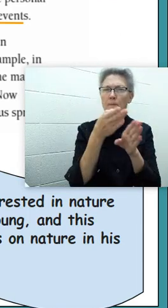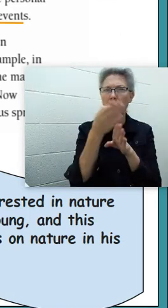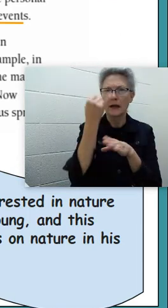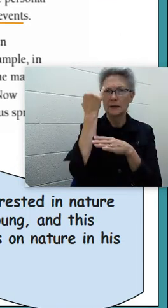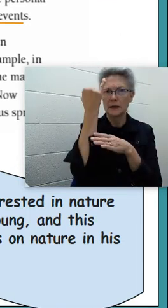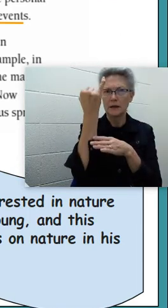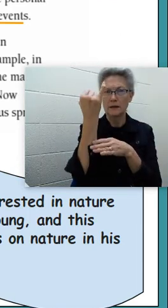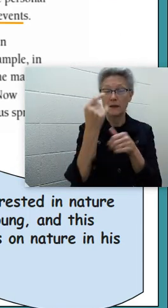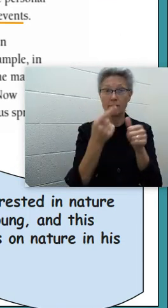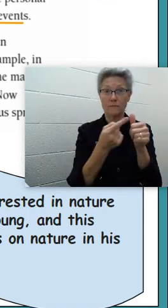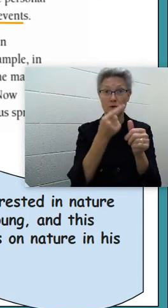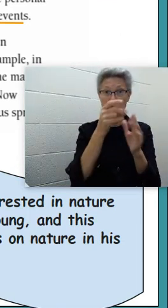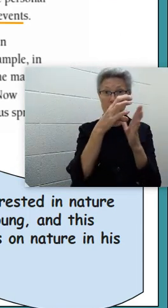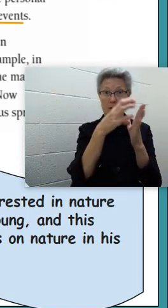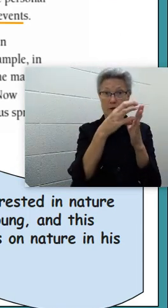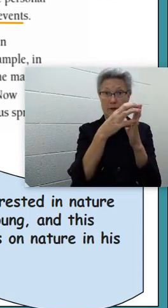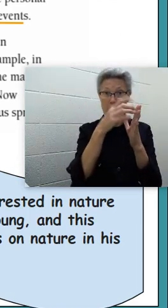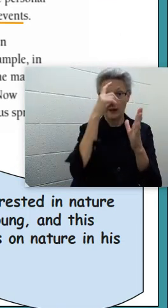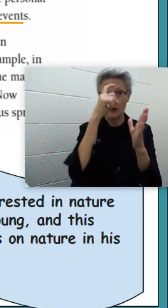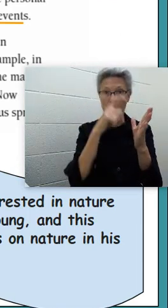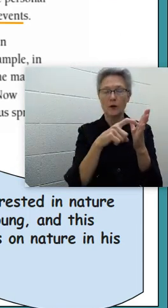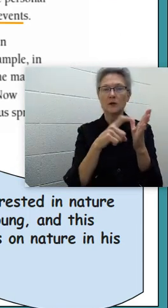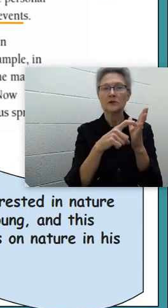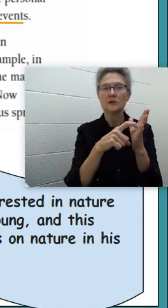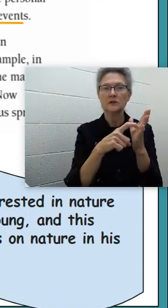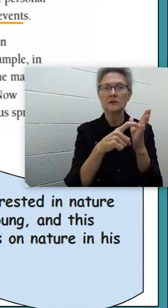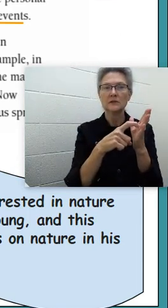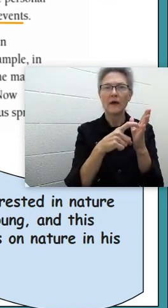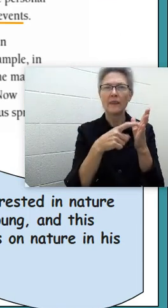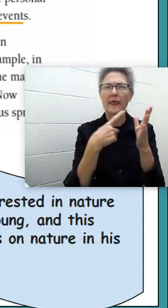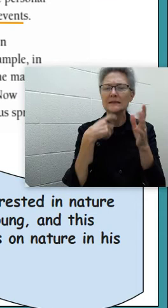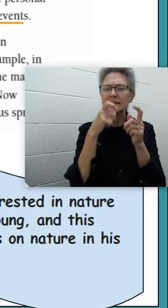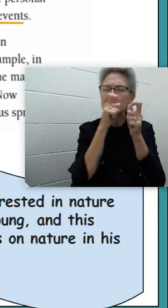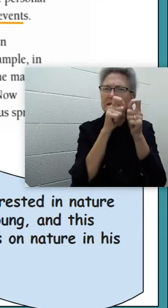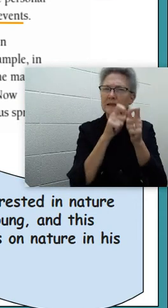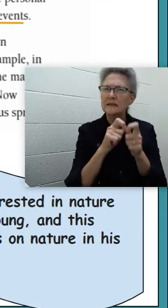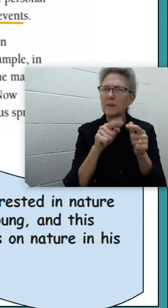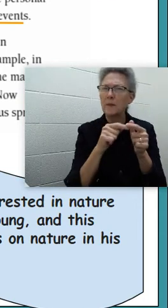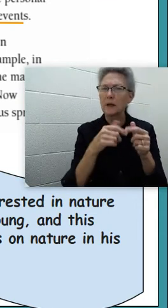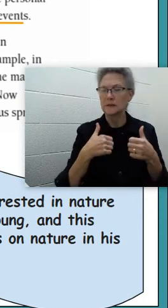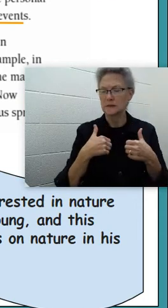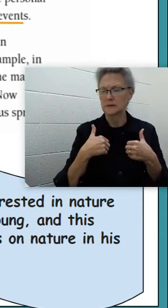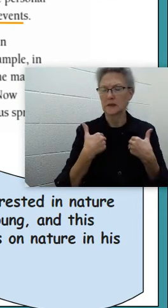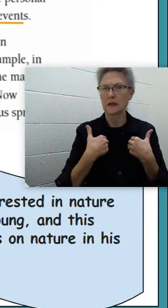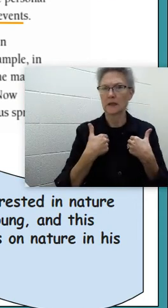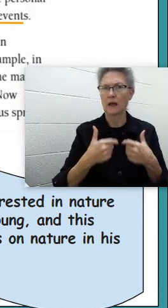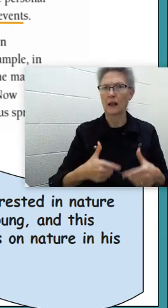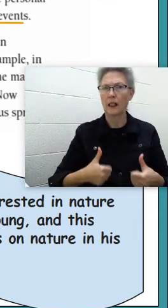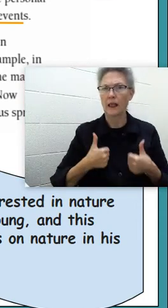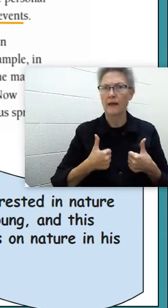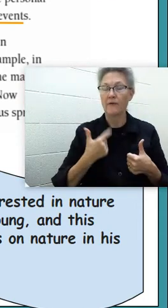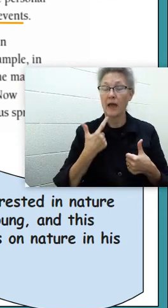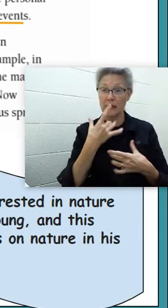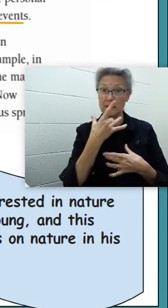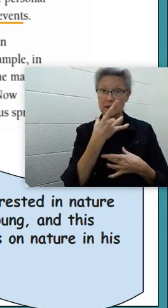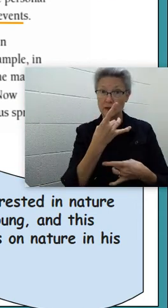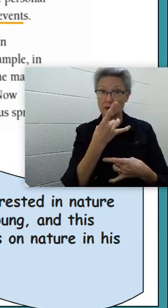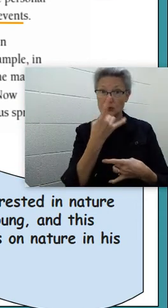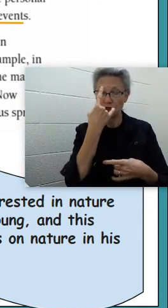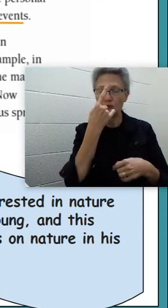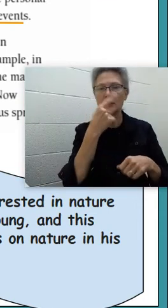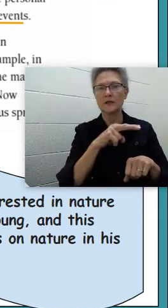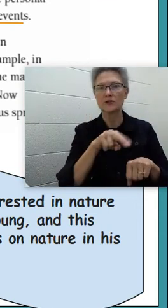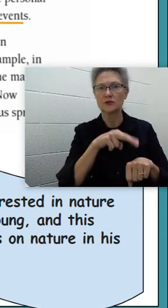In the first paragraph, I noticed that we got details about his young life and his interest for